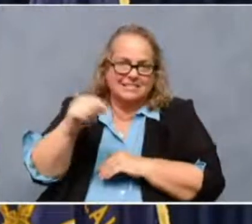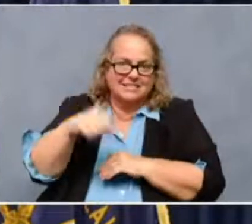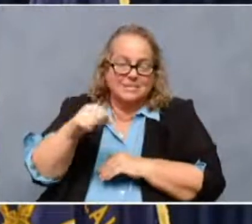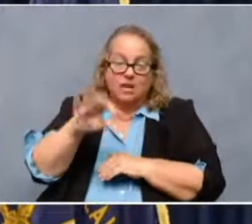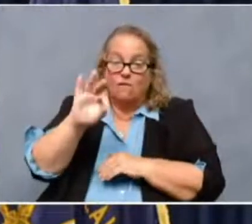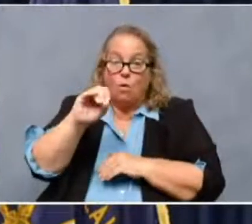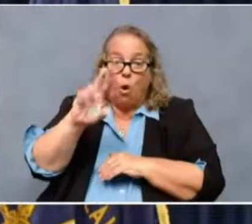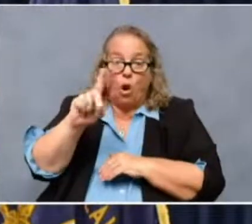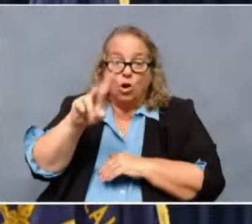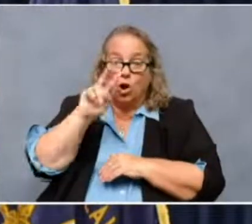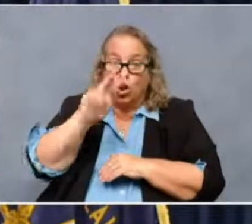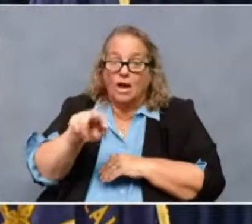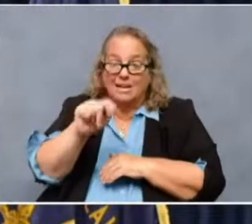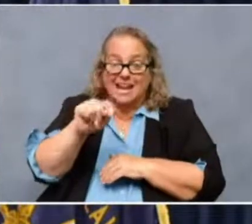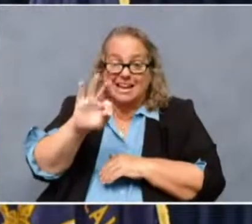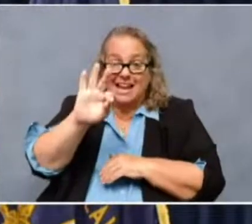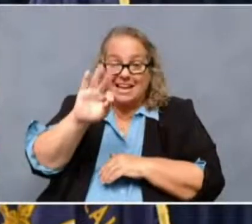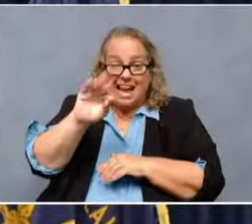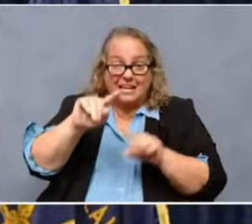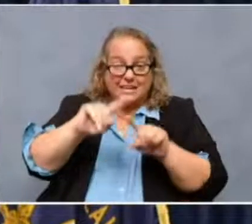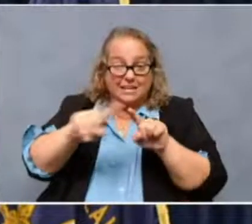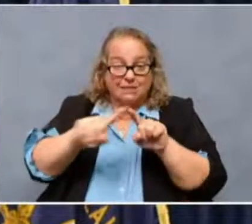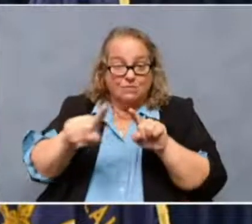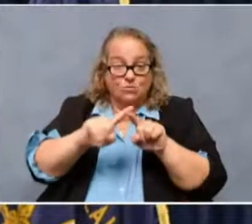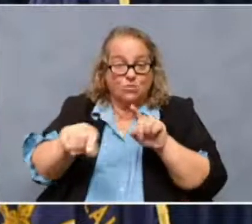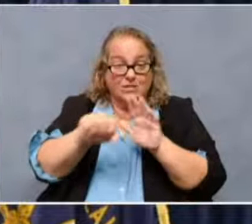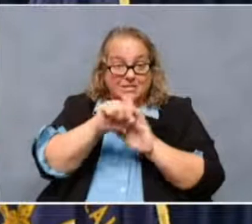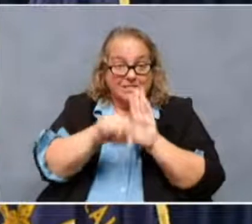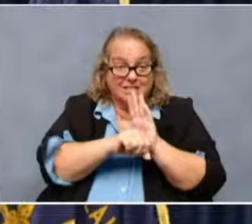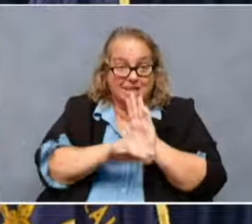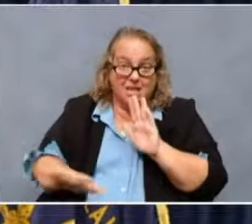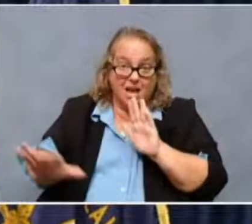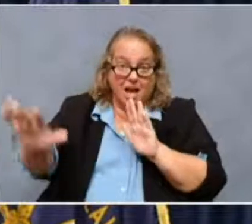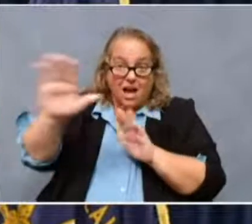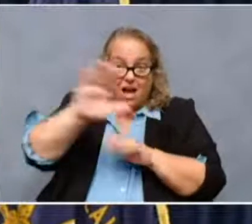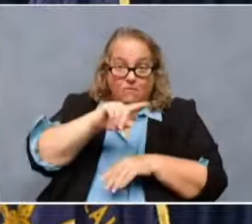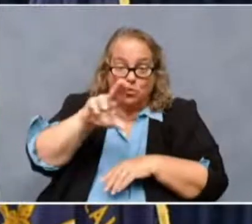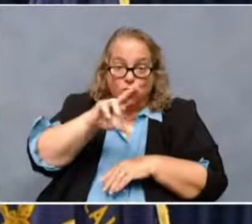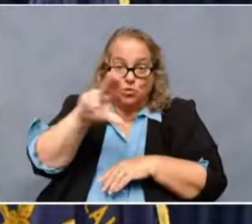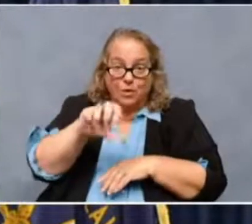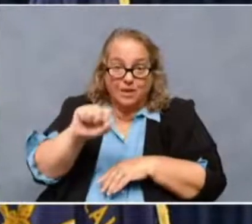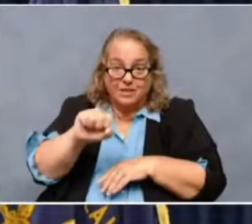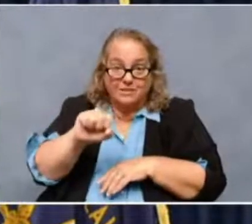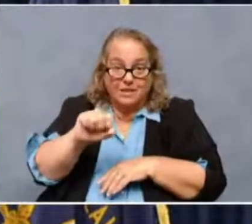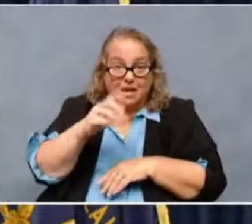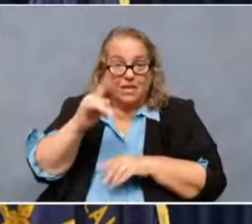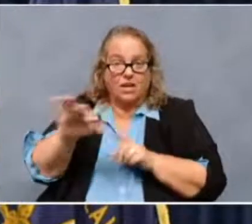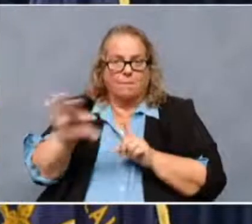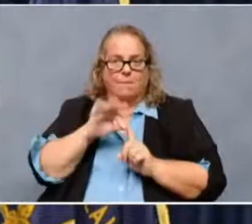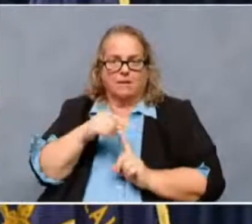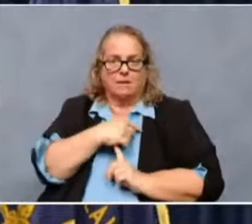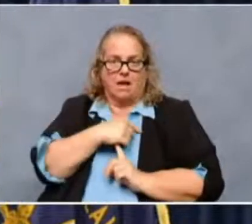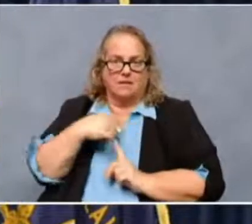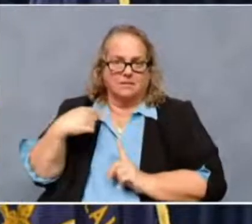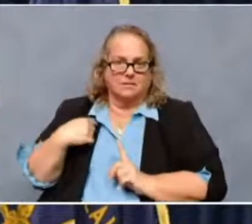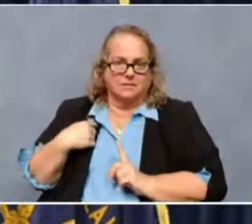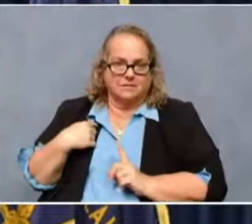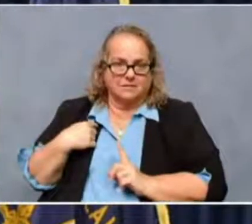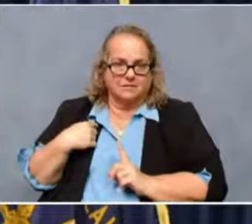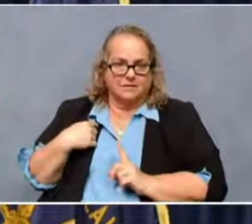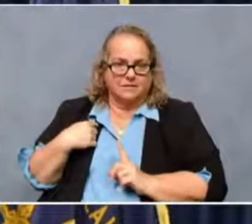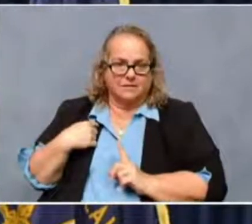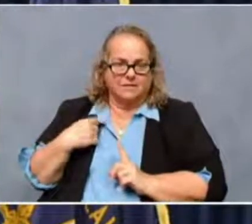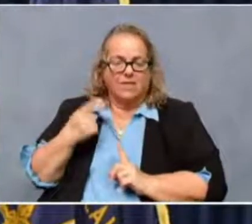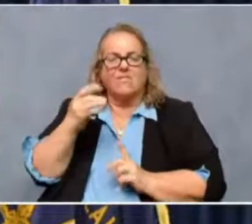across every single state in the United States, and they chose us. They counted on